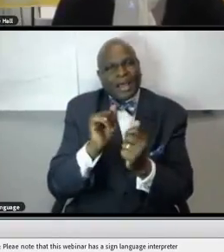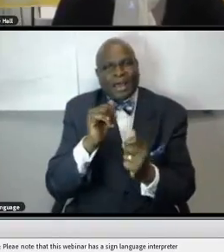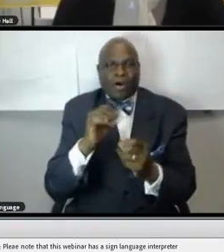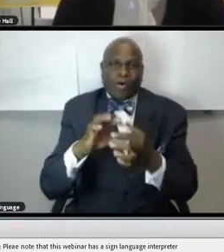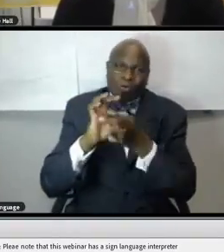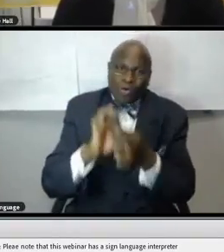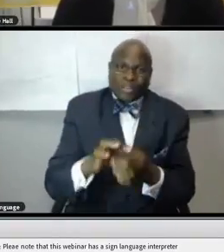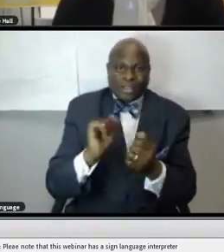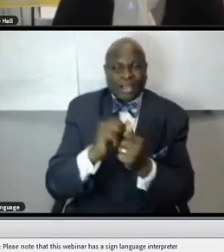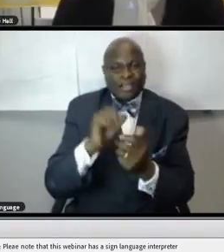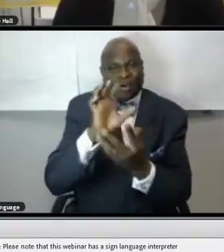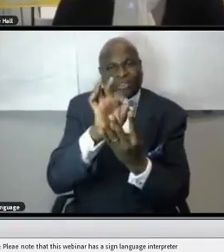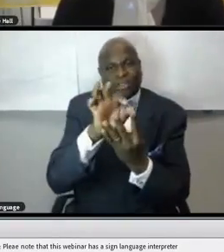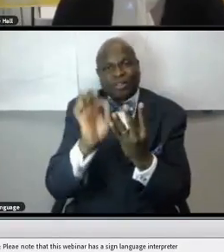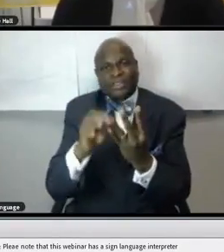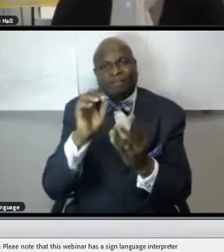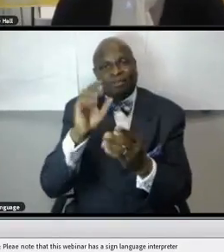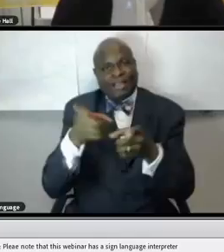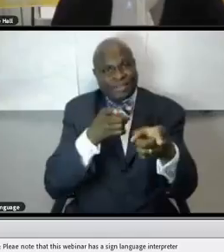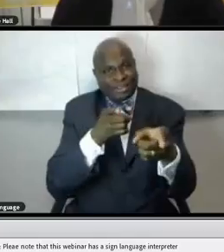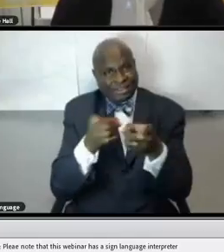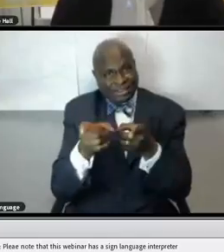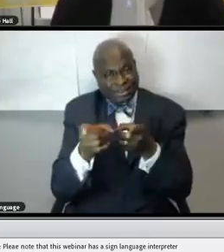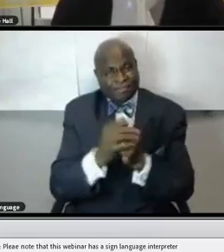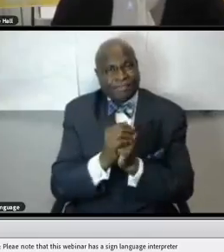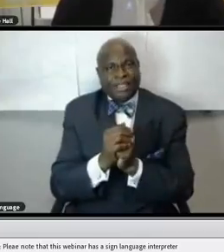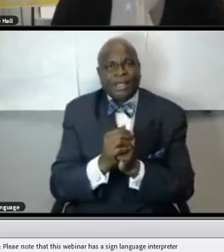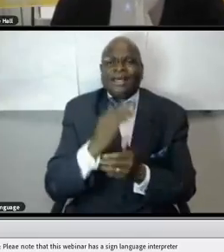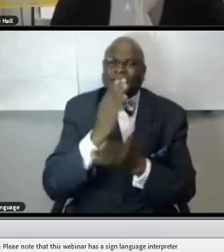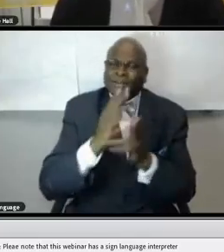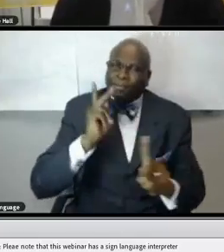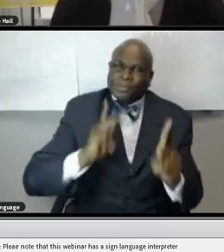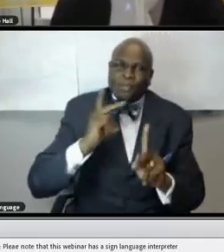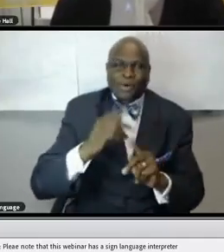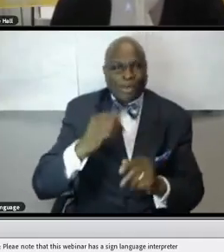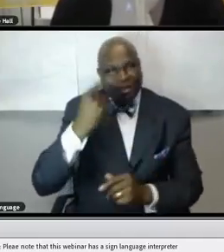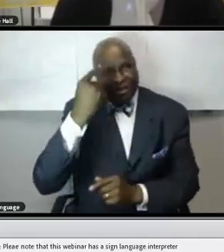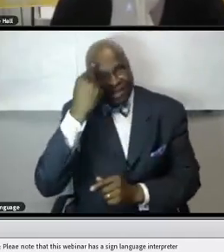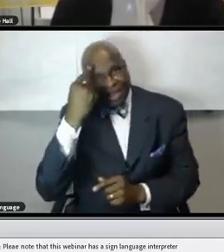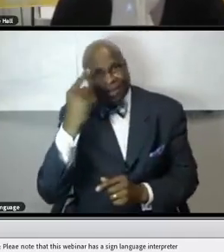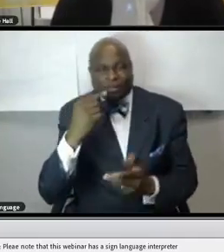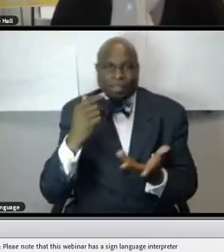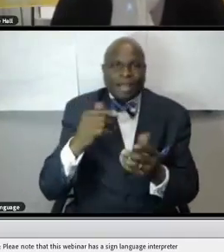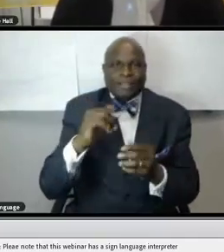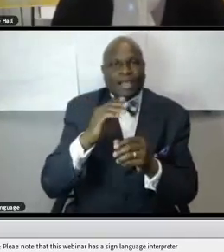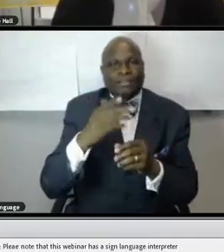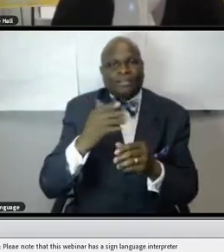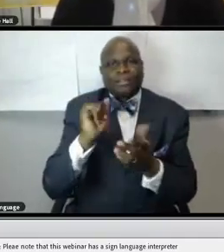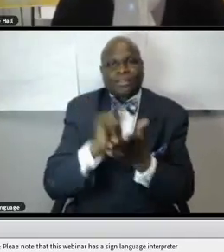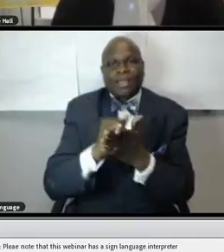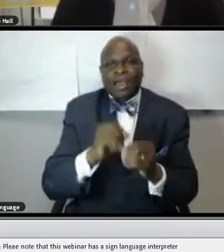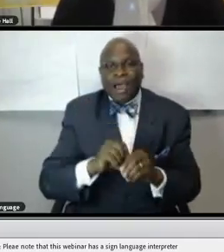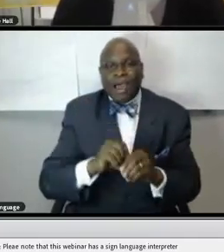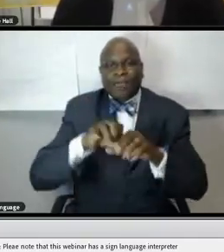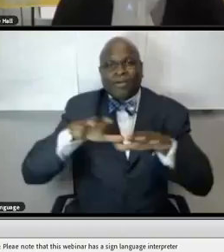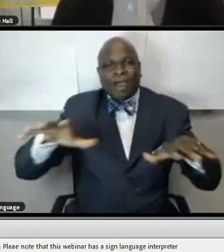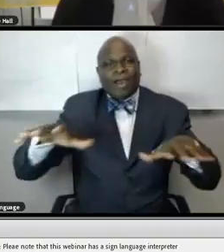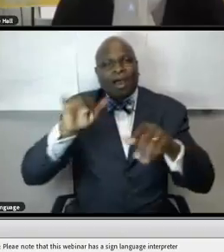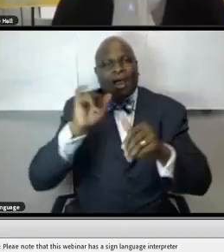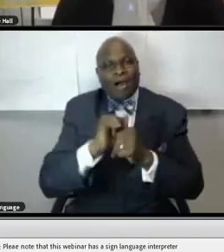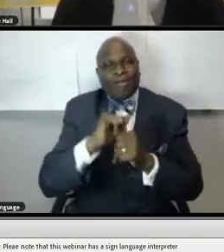according to these alternative definitions. Some people take it as far as saying the abrogation of international, or